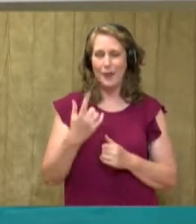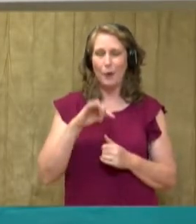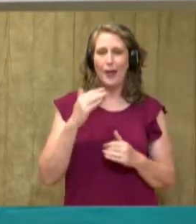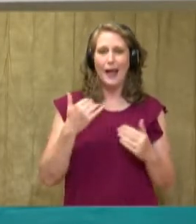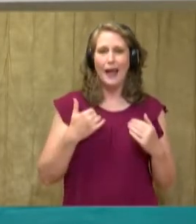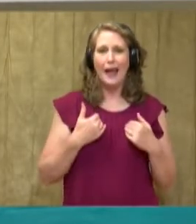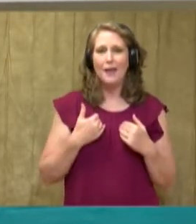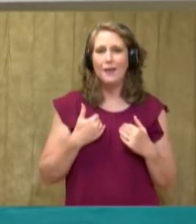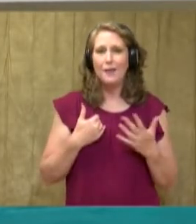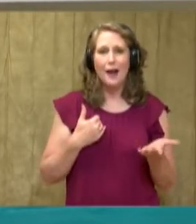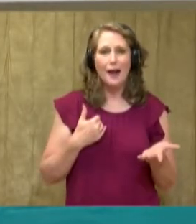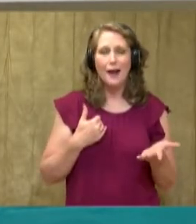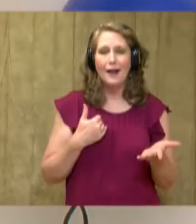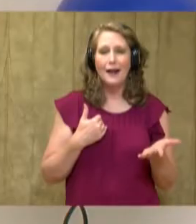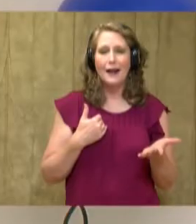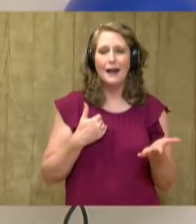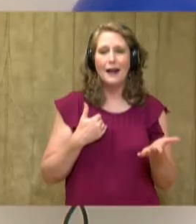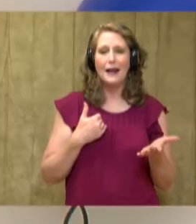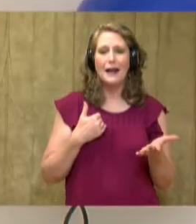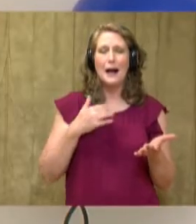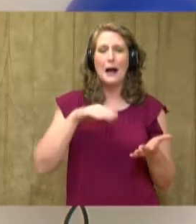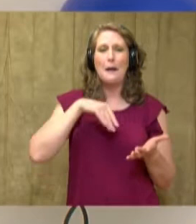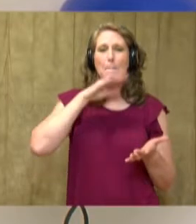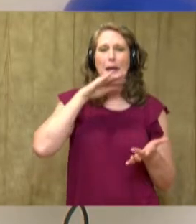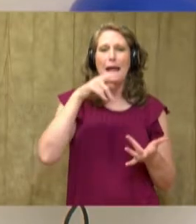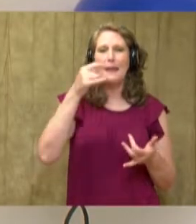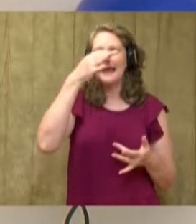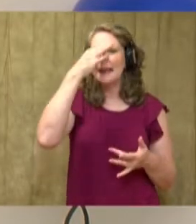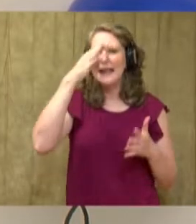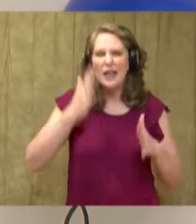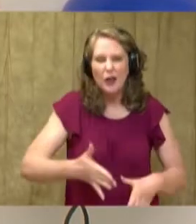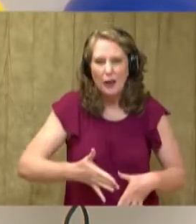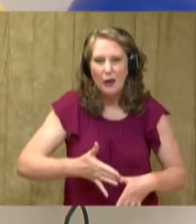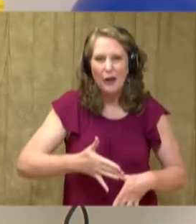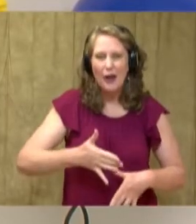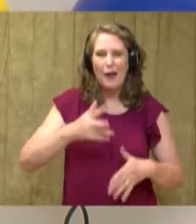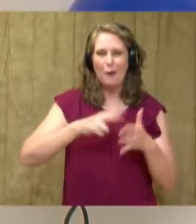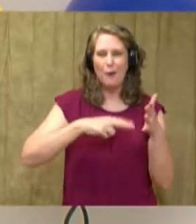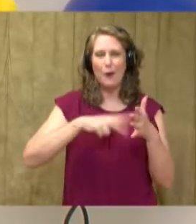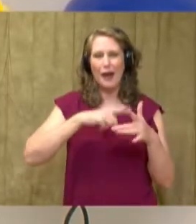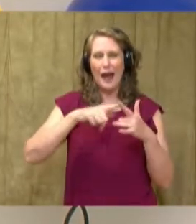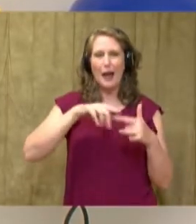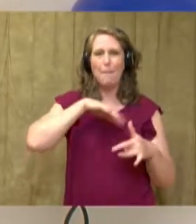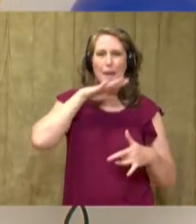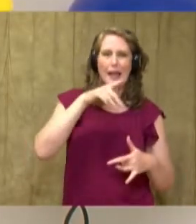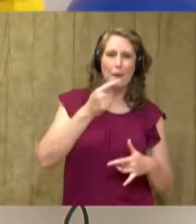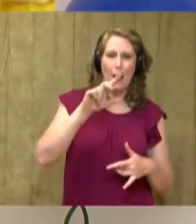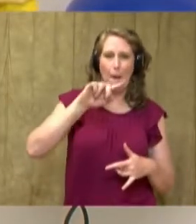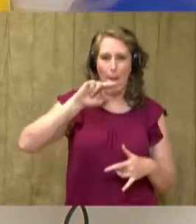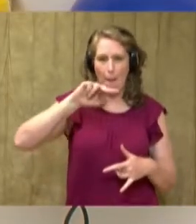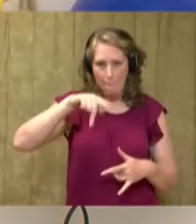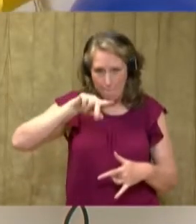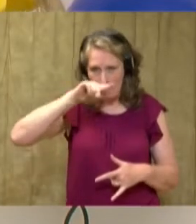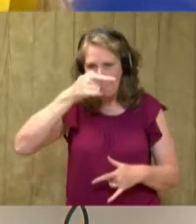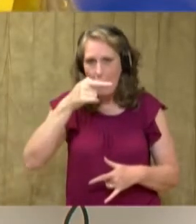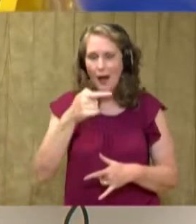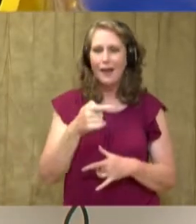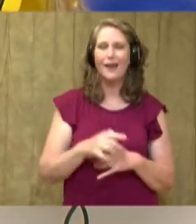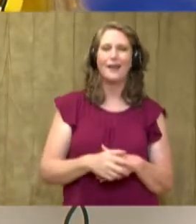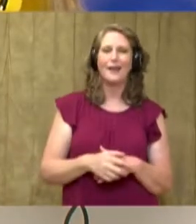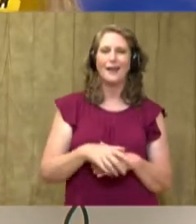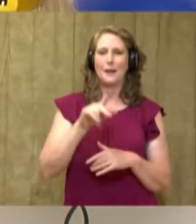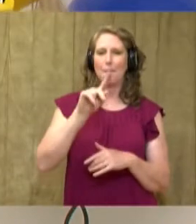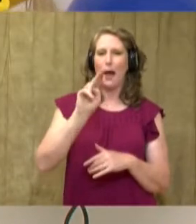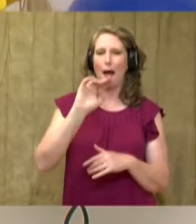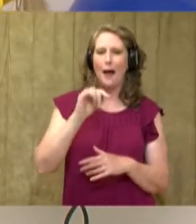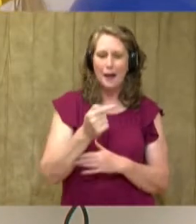have Pig the Stinker. Have y'all ever read any books about Pig the Pug? I love Pig the Pug.